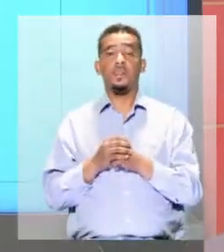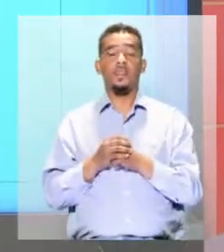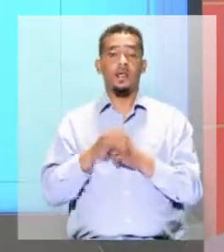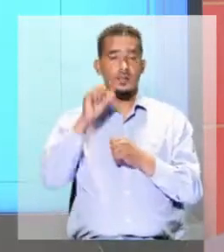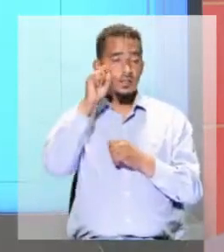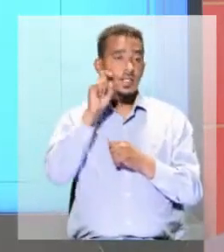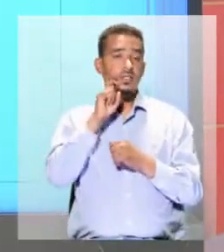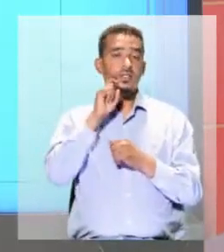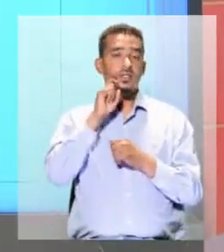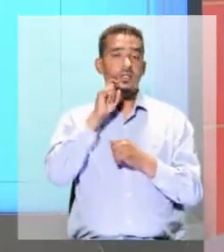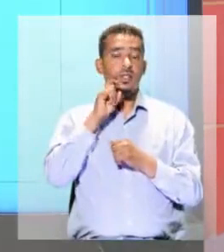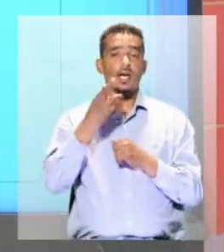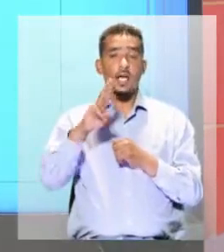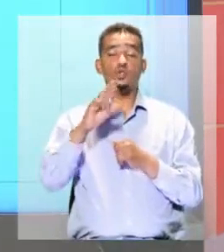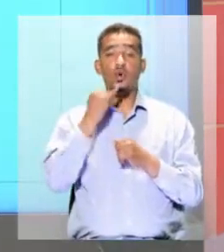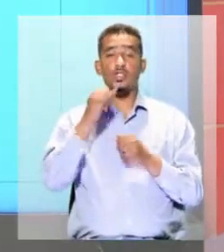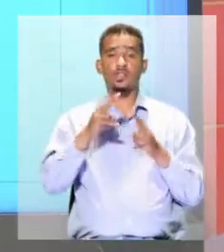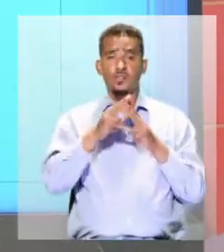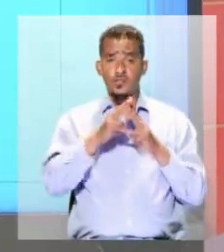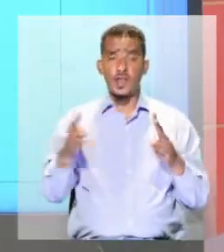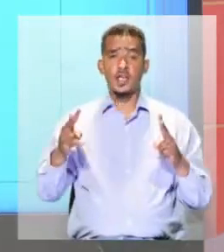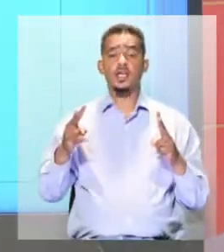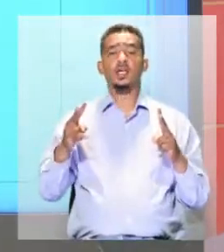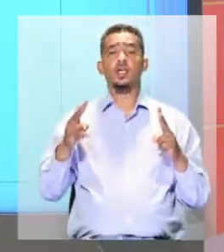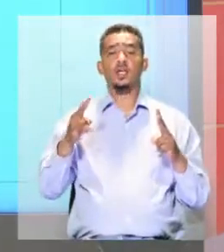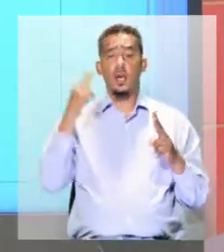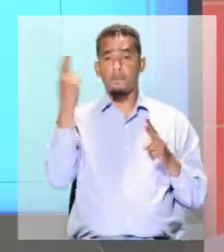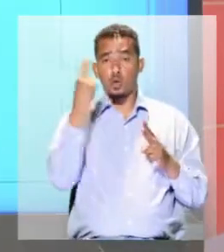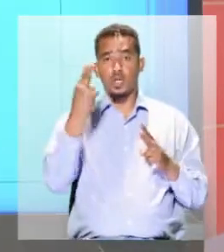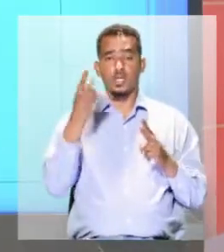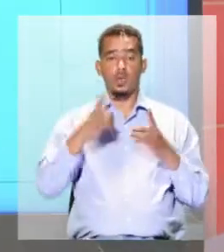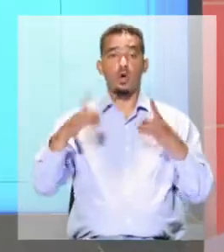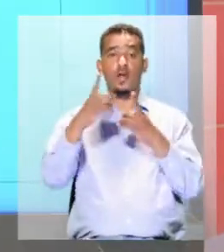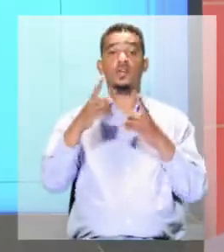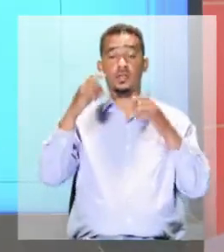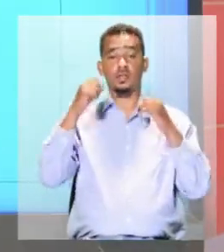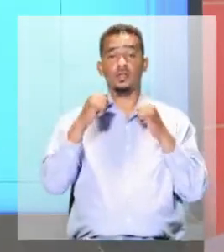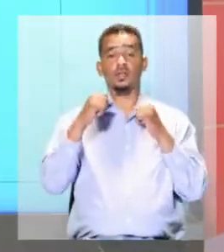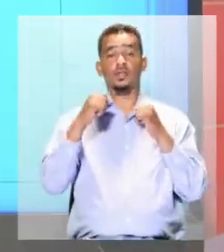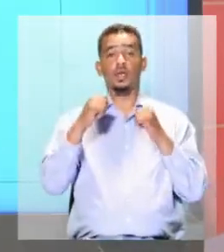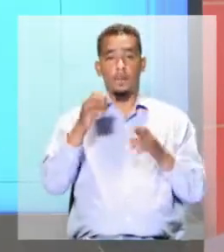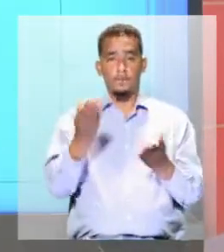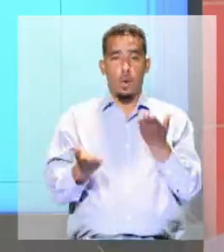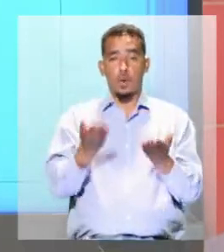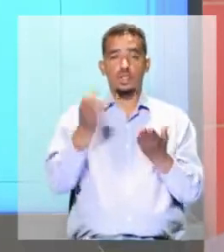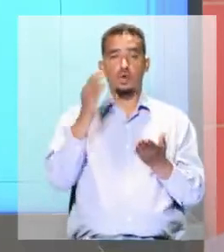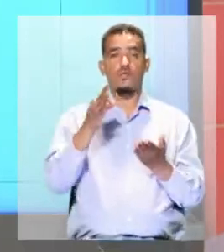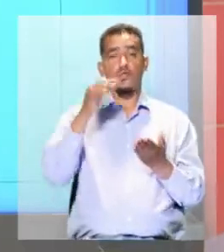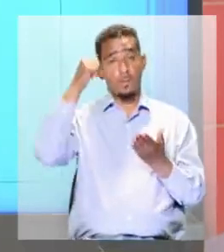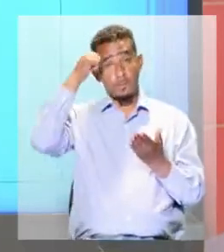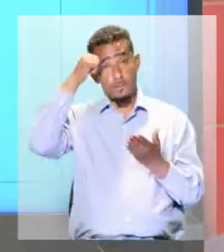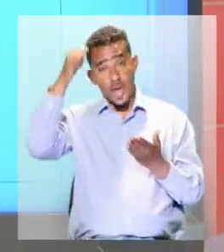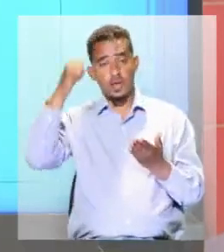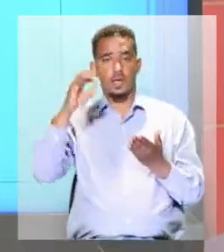Sex ratio is an important demographic characteristics. It refers to proportion of male to